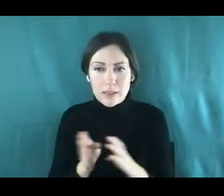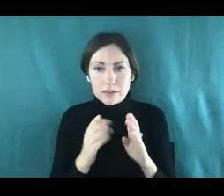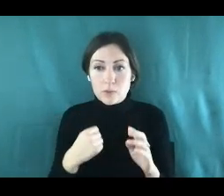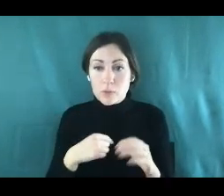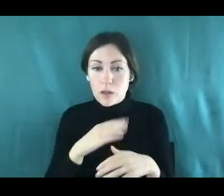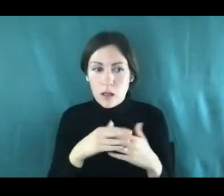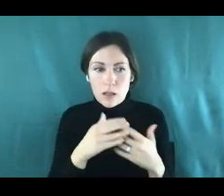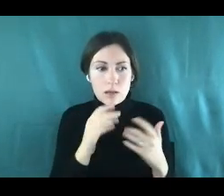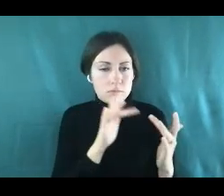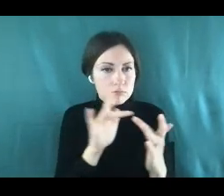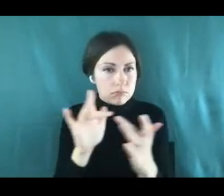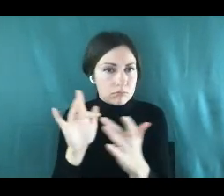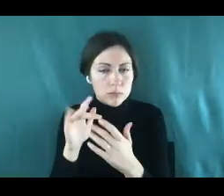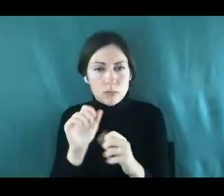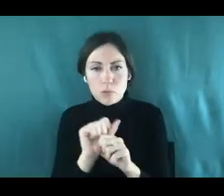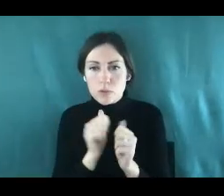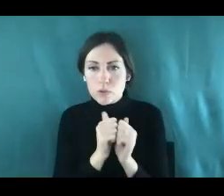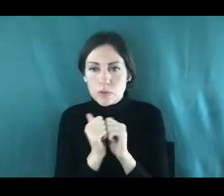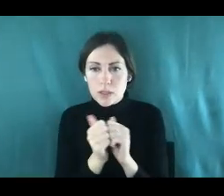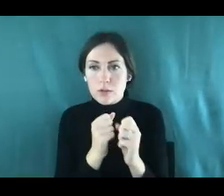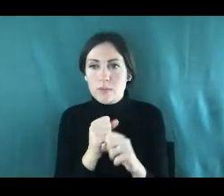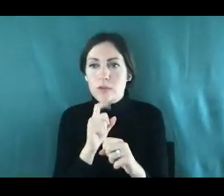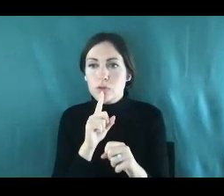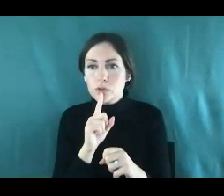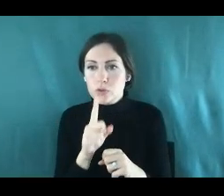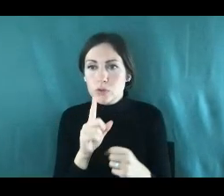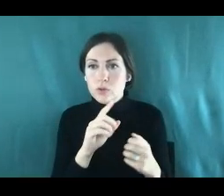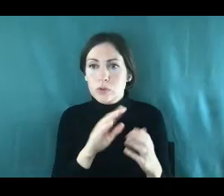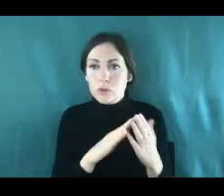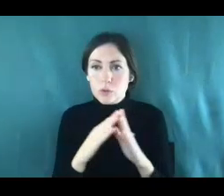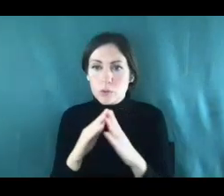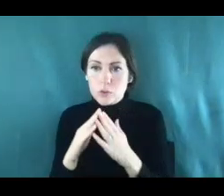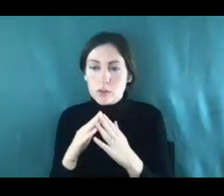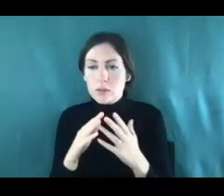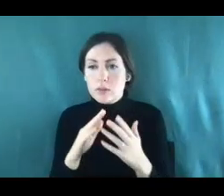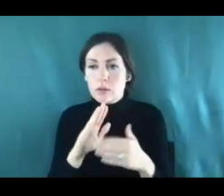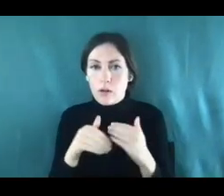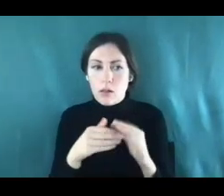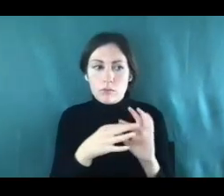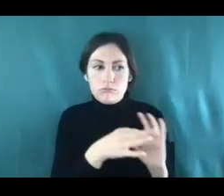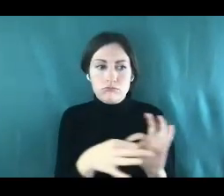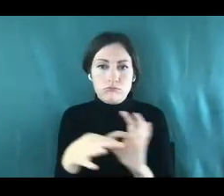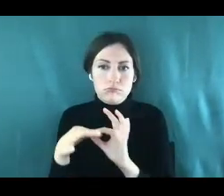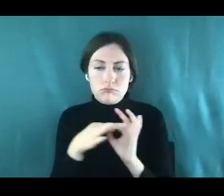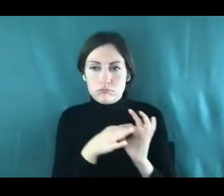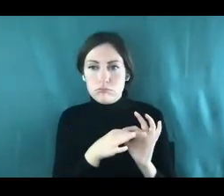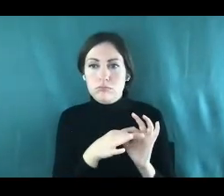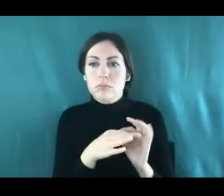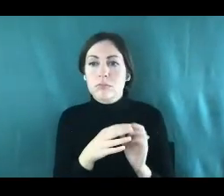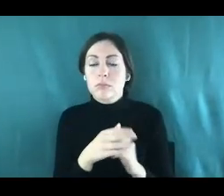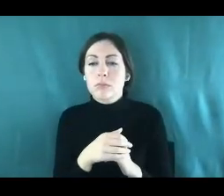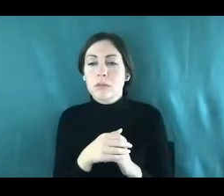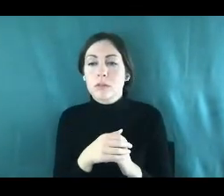to make sure that the community is also interconnected. There is